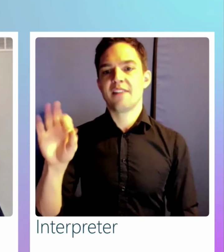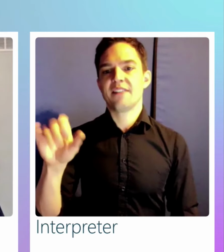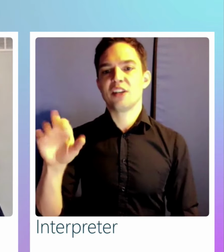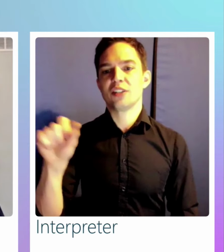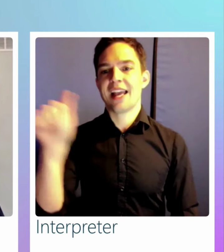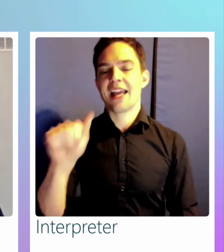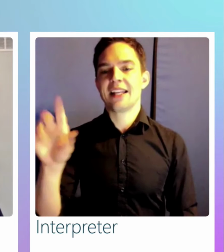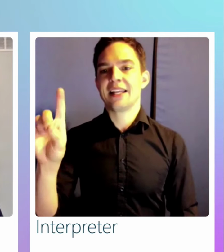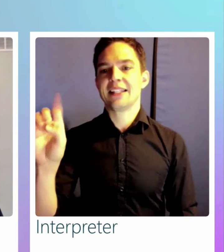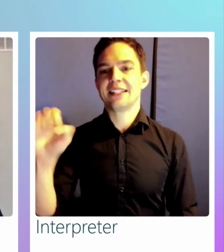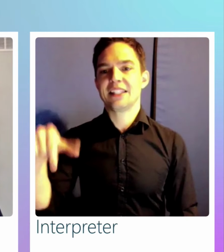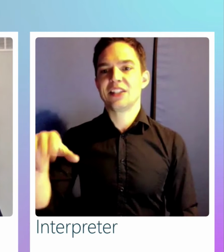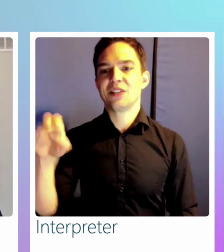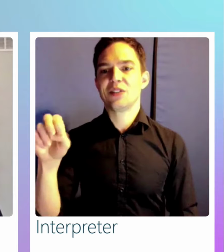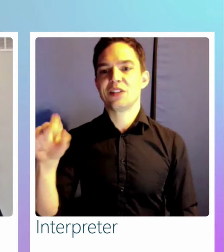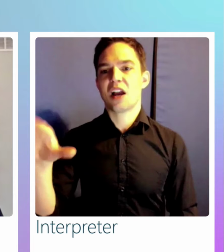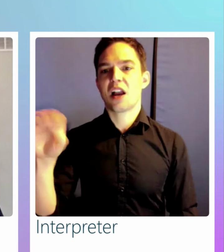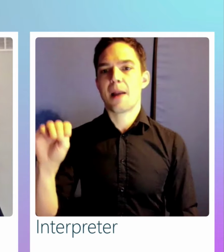wilco.fierce@dq.com.